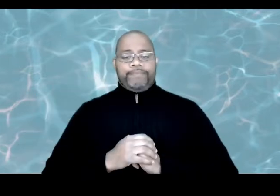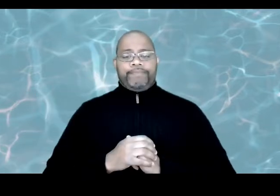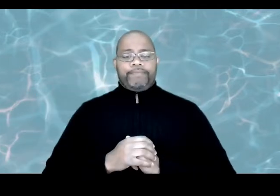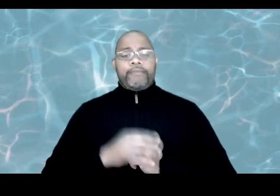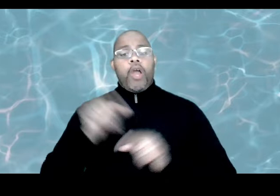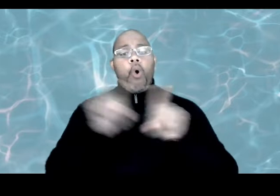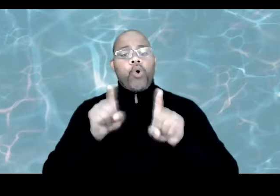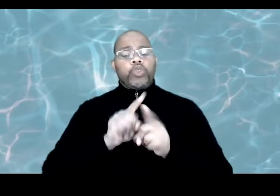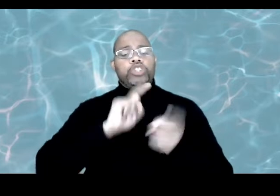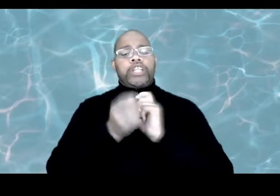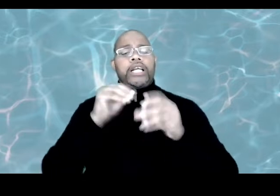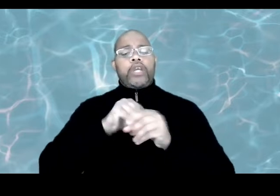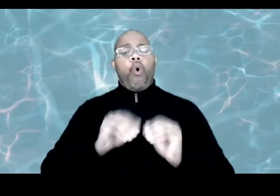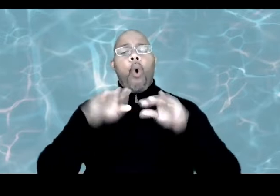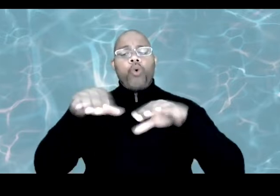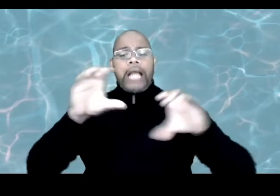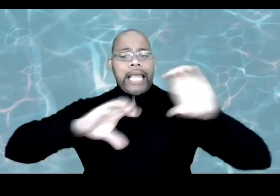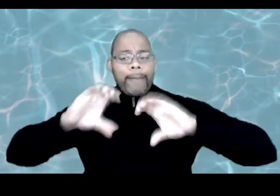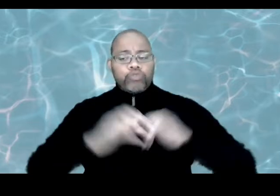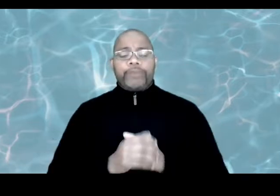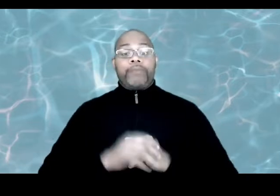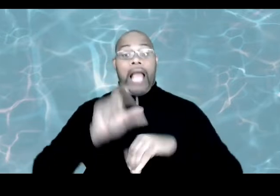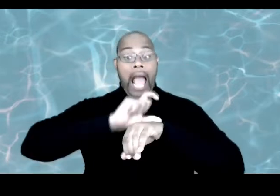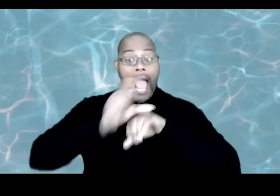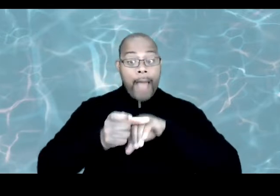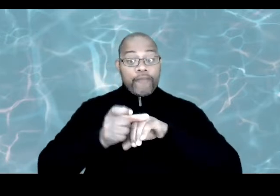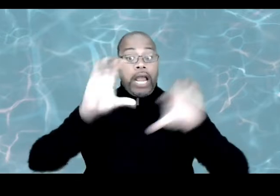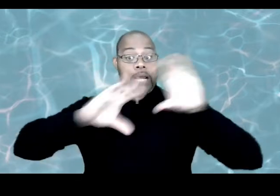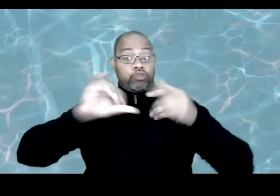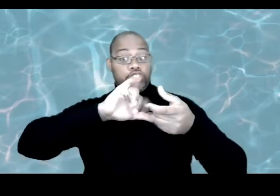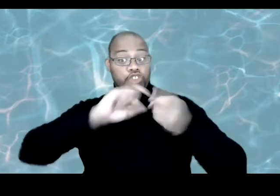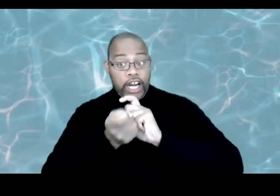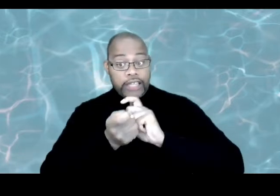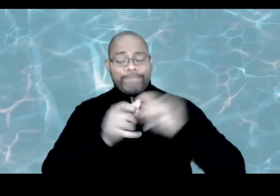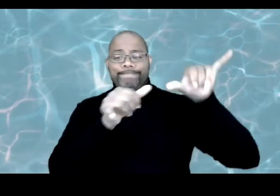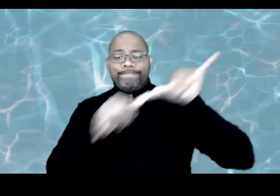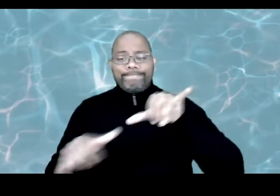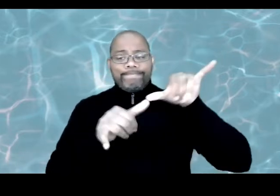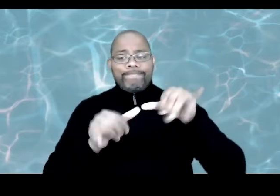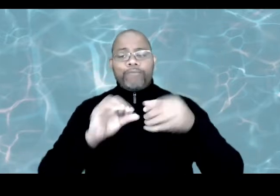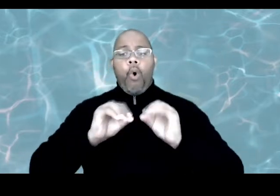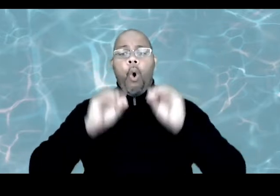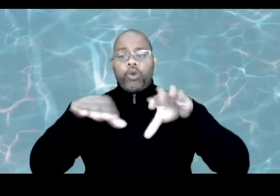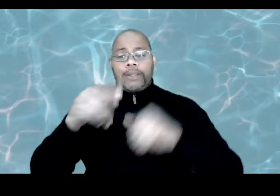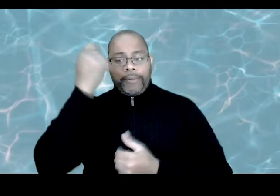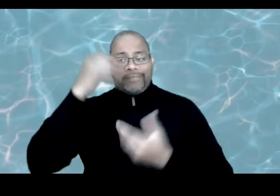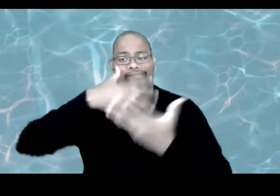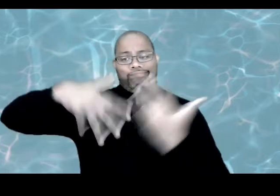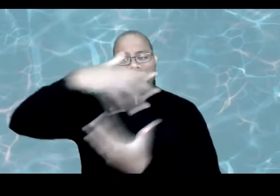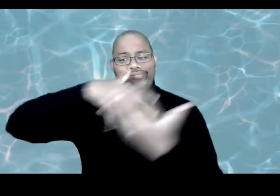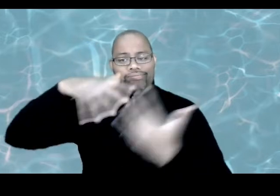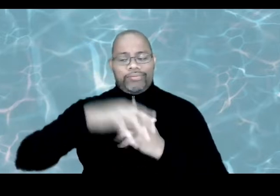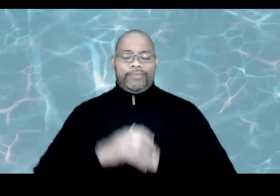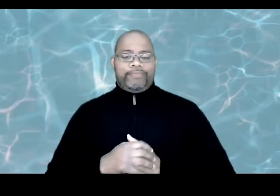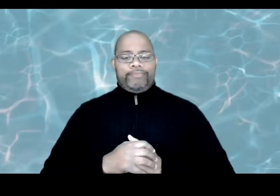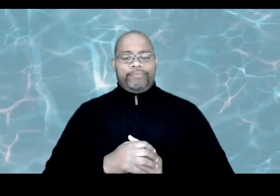before. And also we're seeing changes in ocean chemistry as our atmosphere's chemistry changes, and so does our oceans as they